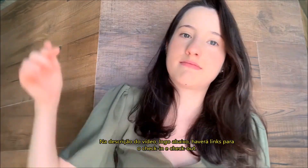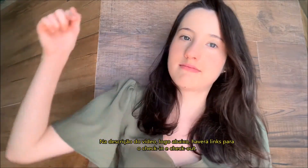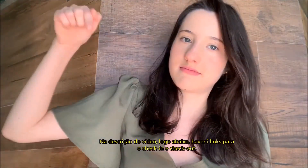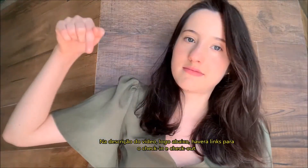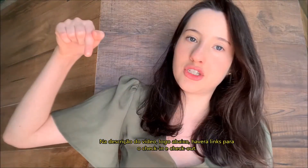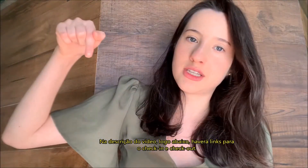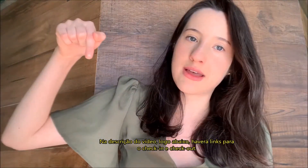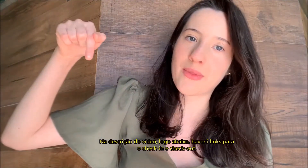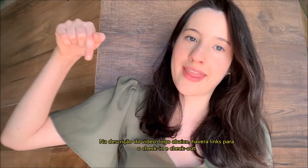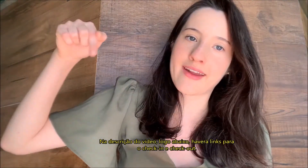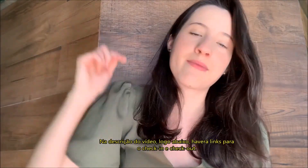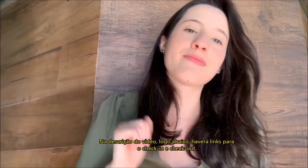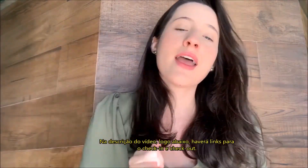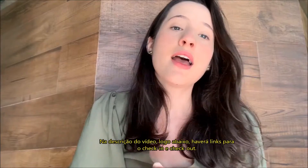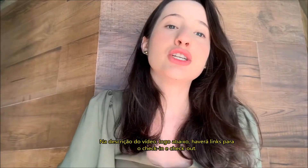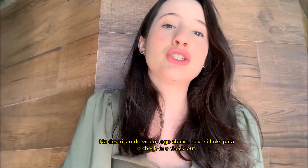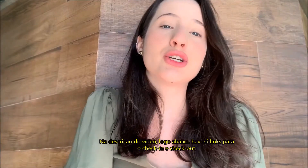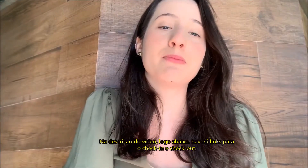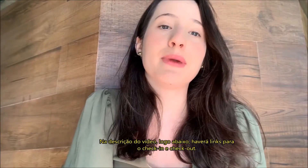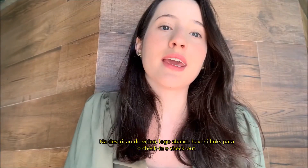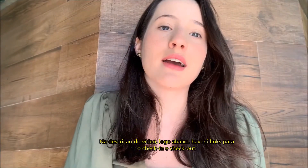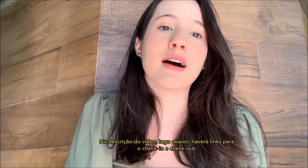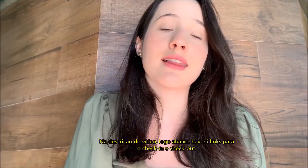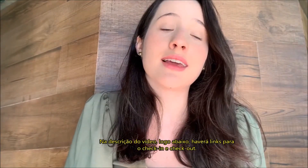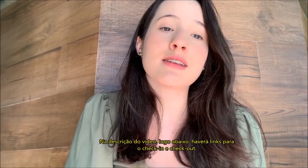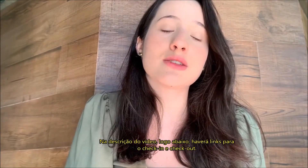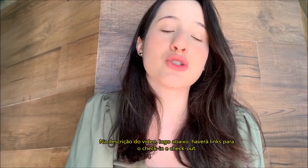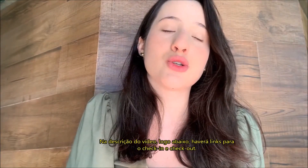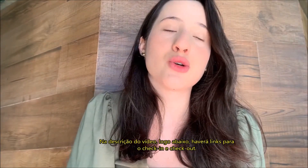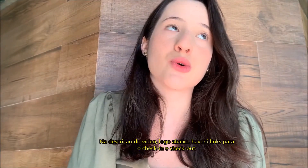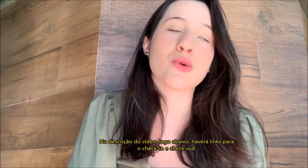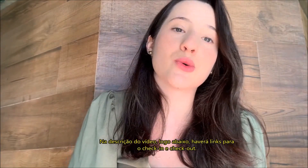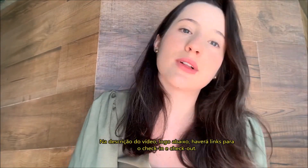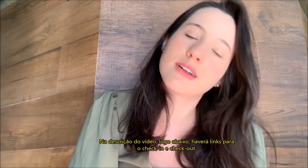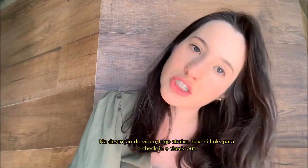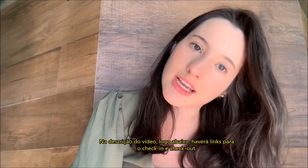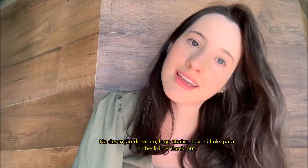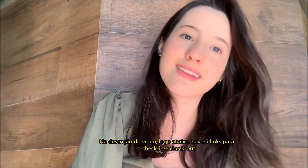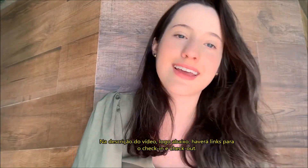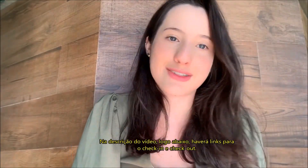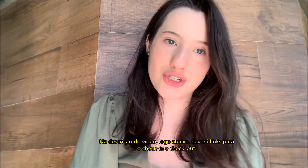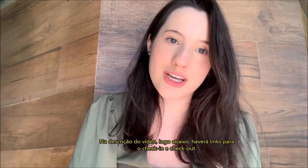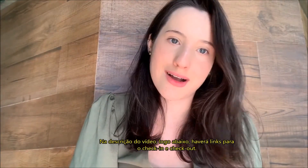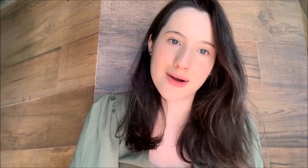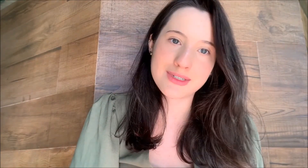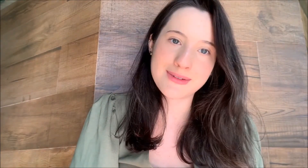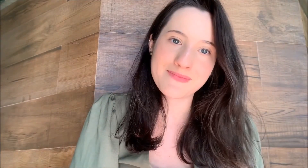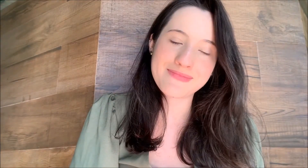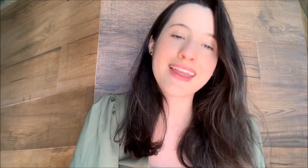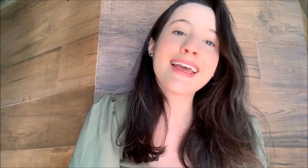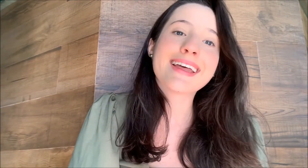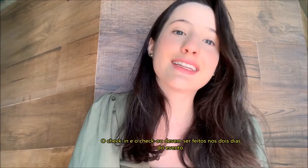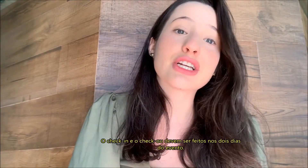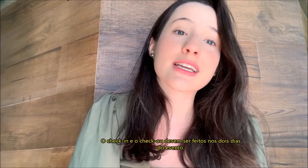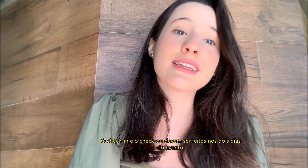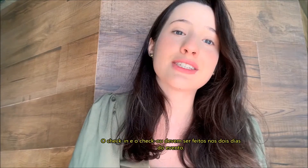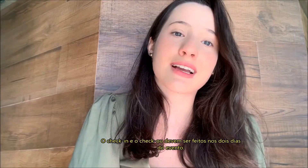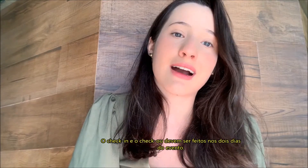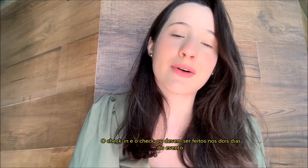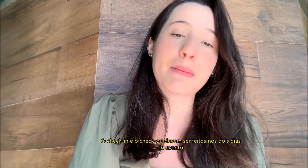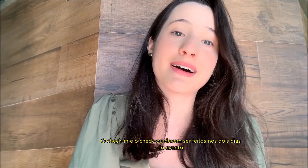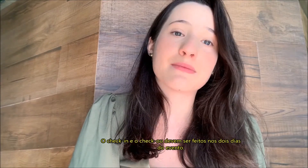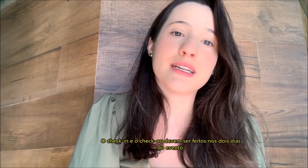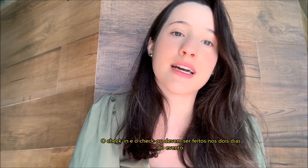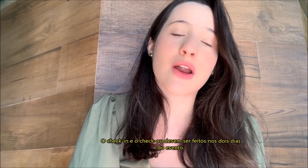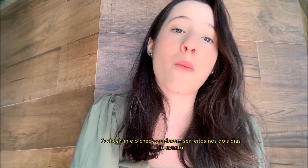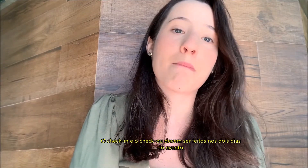stream, just down there, should be links to check-in and check-out. The check-in and